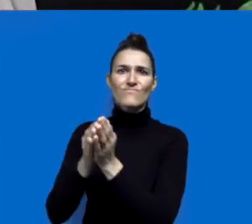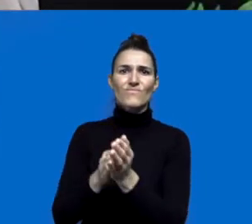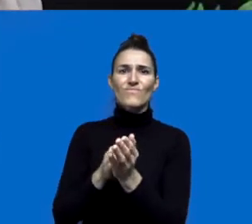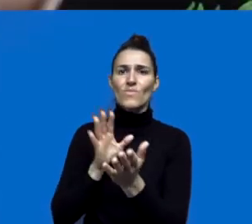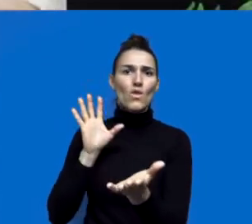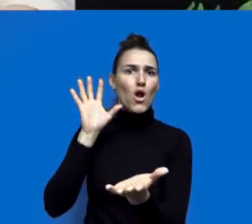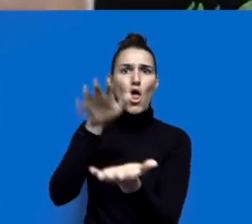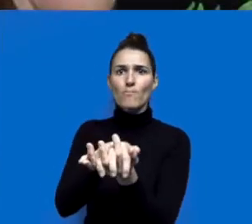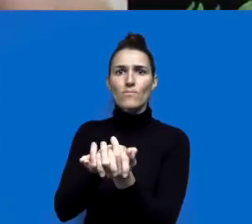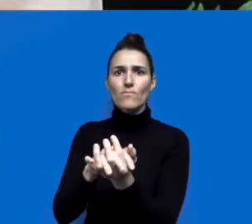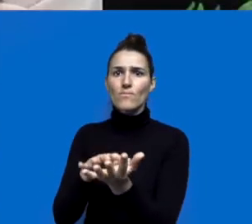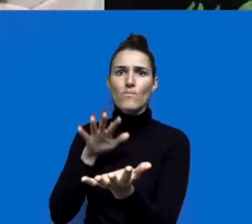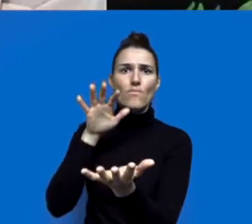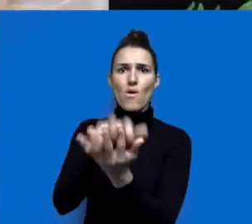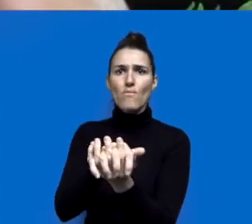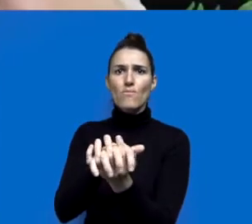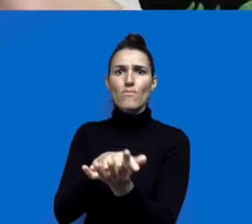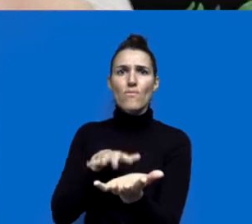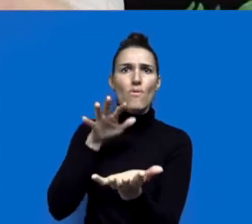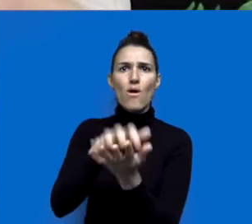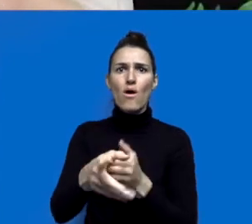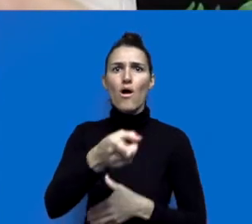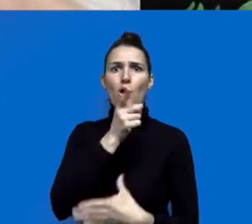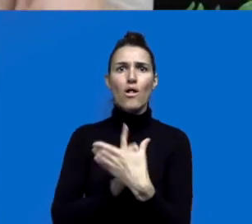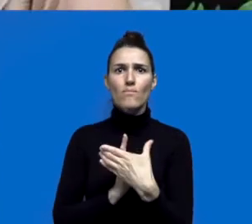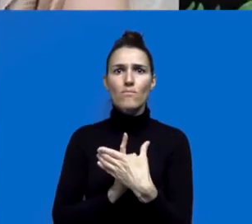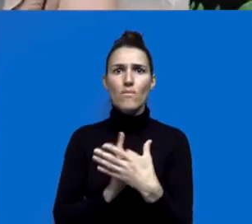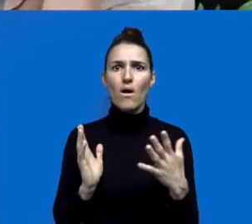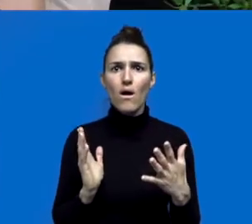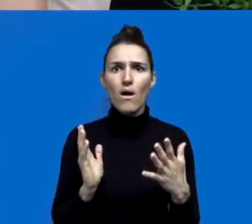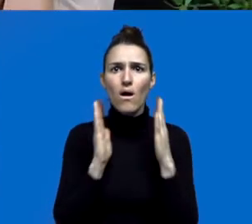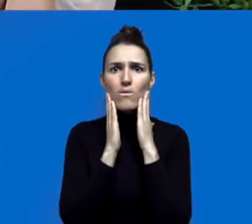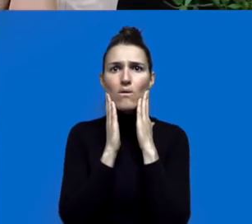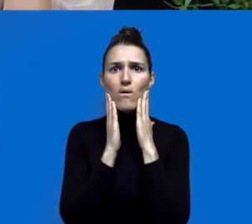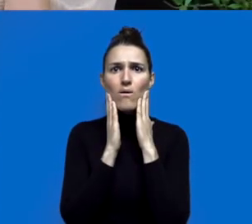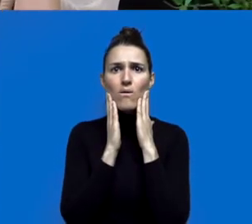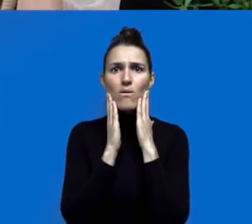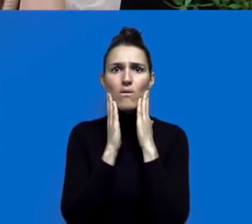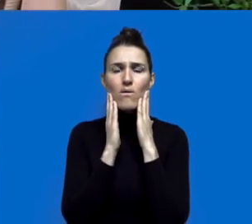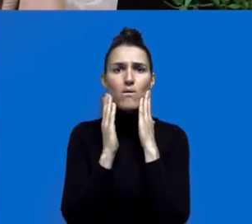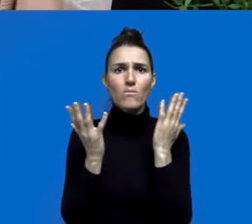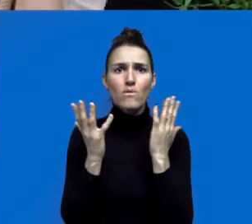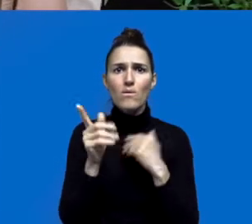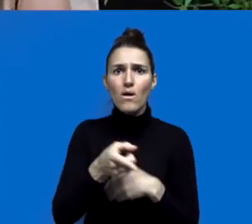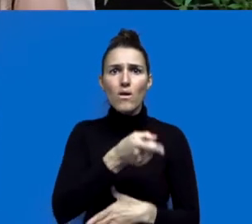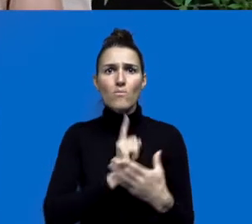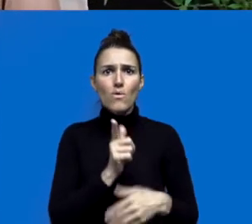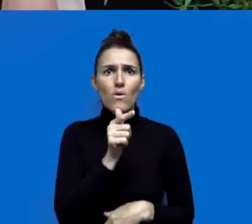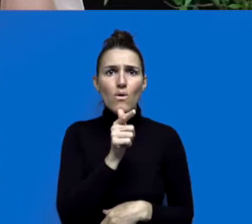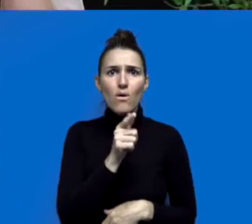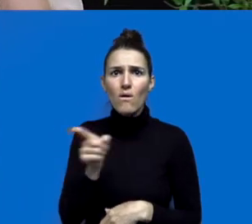gulp, gulp, gulp. Oh no! It's been eaten by